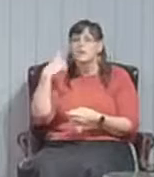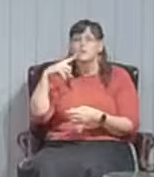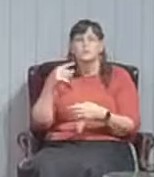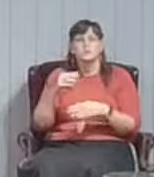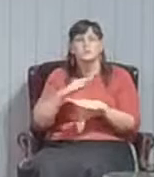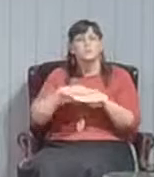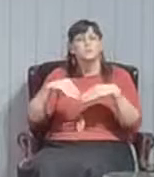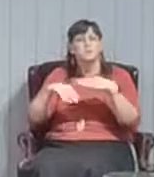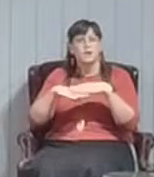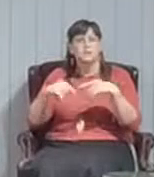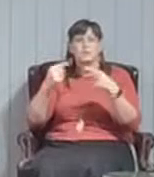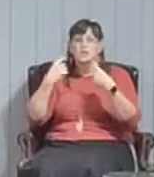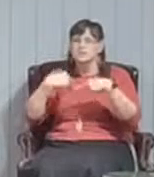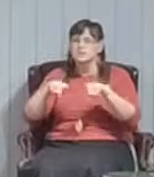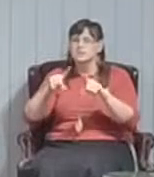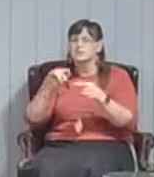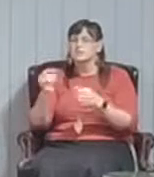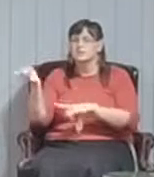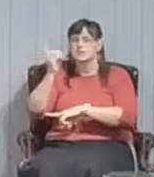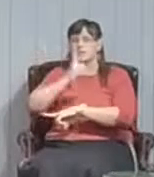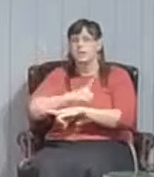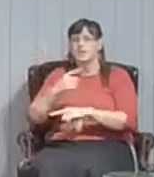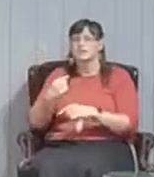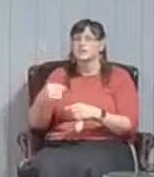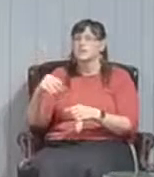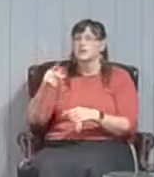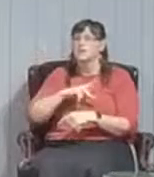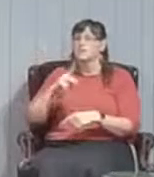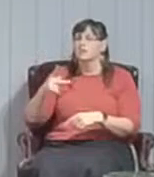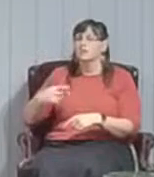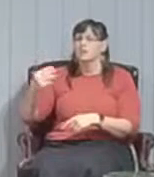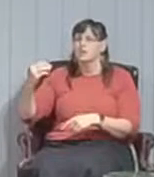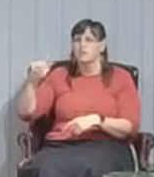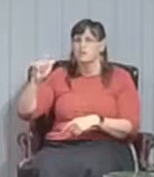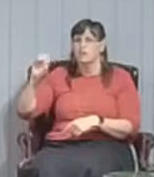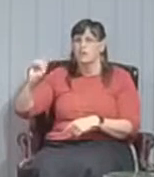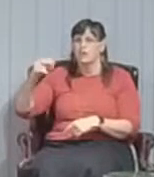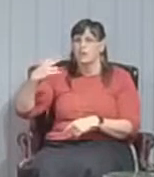of Ezra Hadden, king of Asher, which brought us up hither.